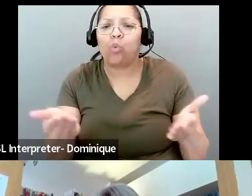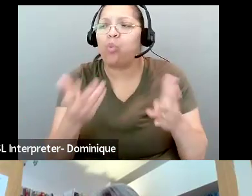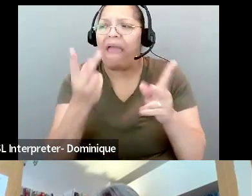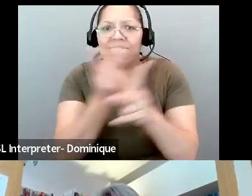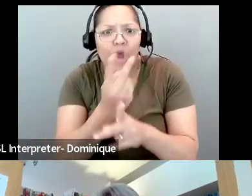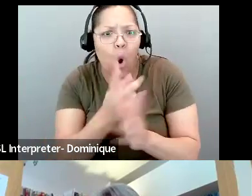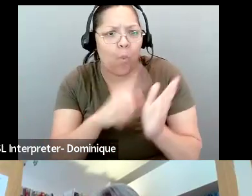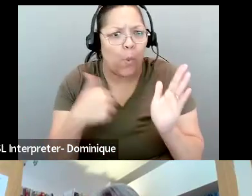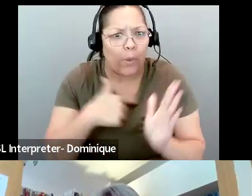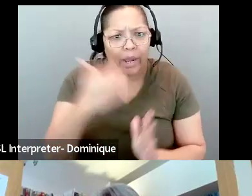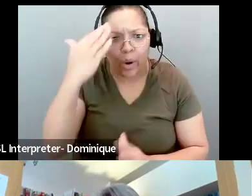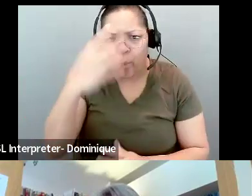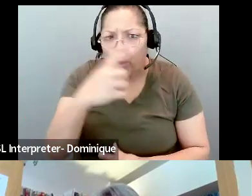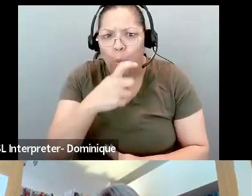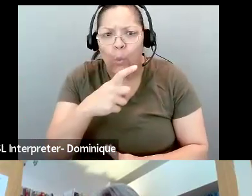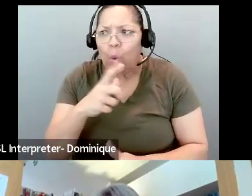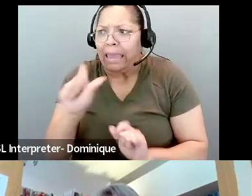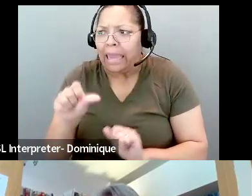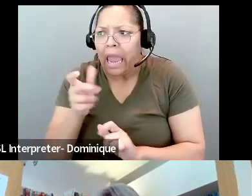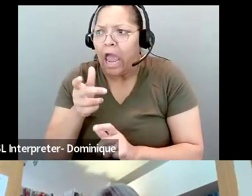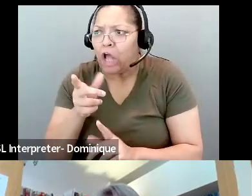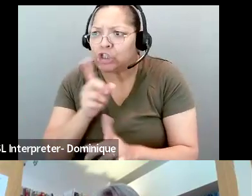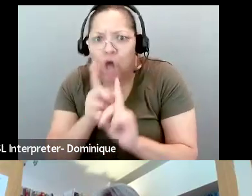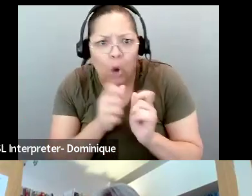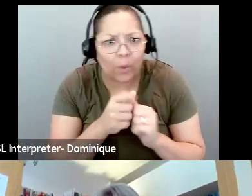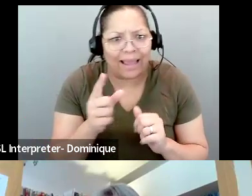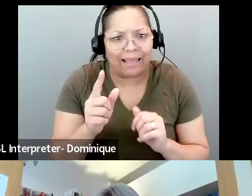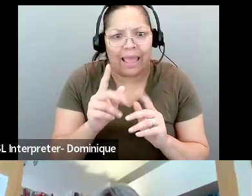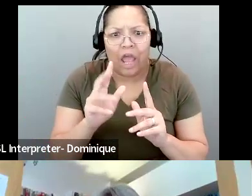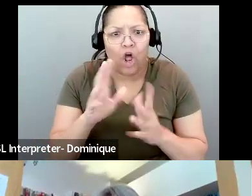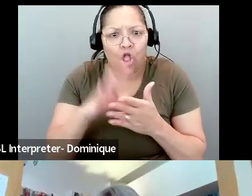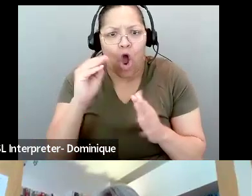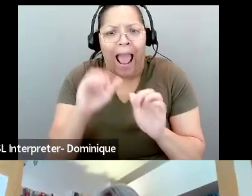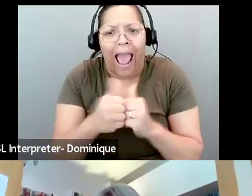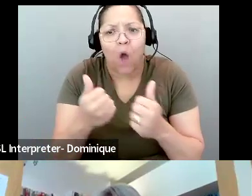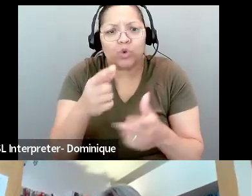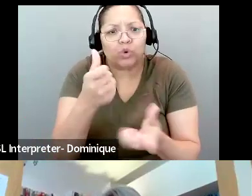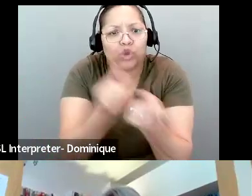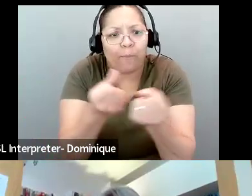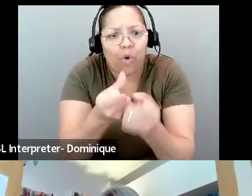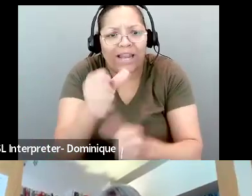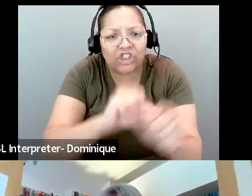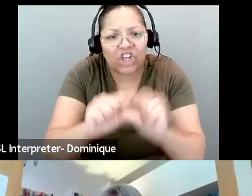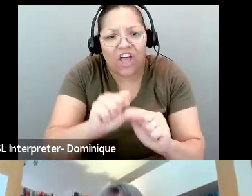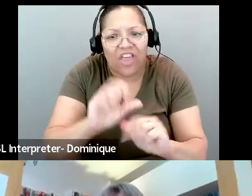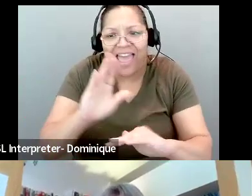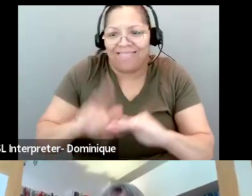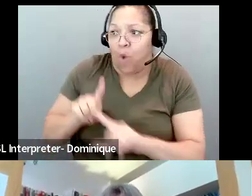Let's figure out who we can talk to. Let's figure out how to sustain each other rather than relying on someone else to sustain us.